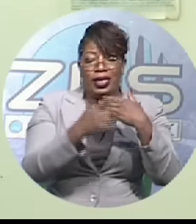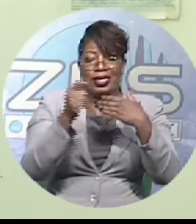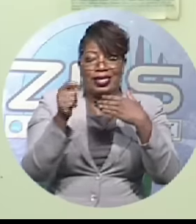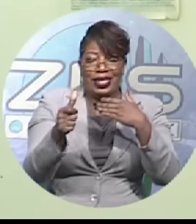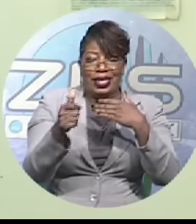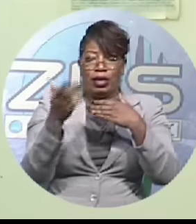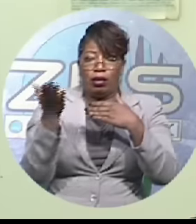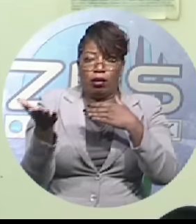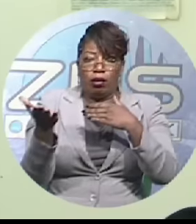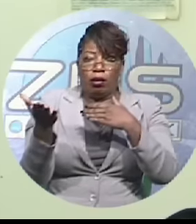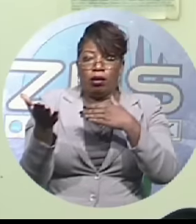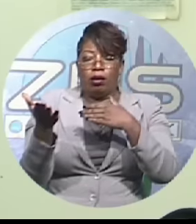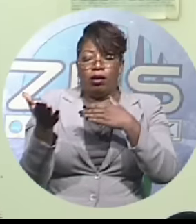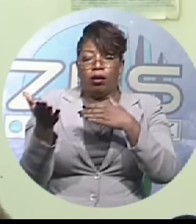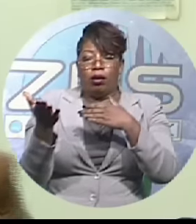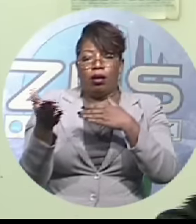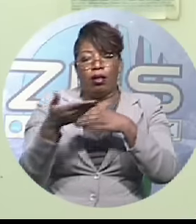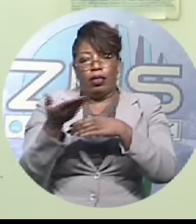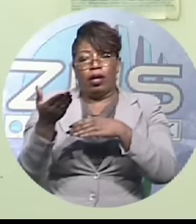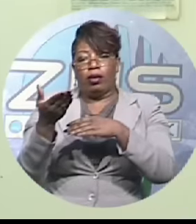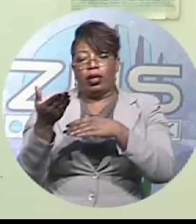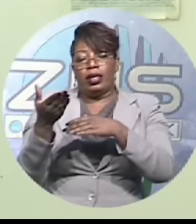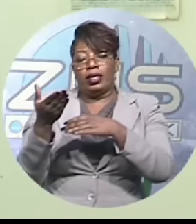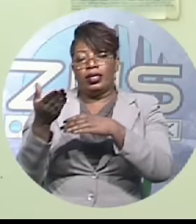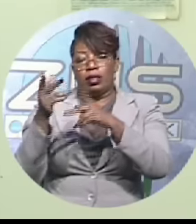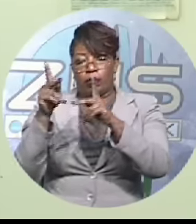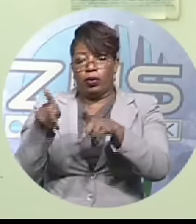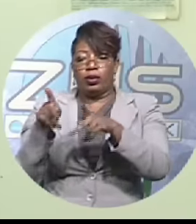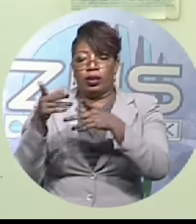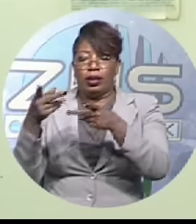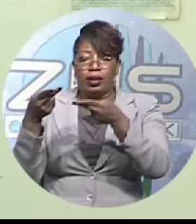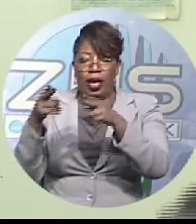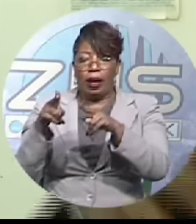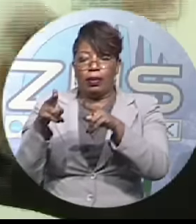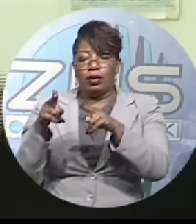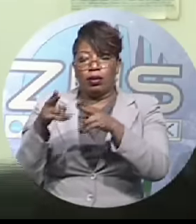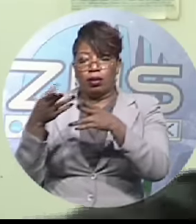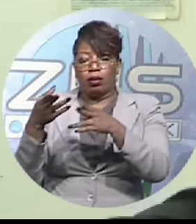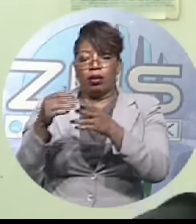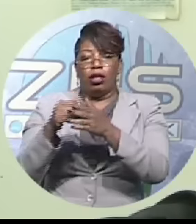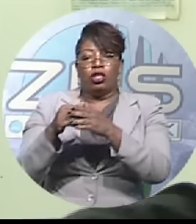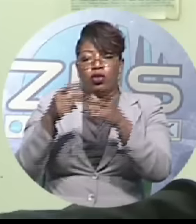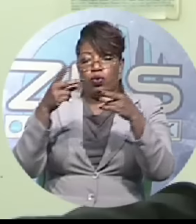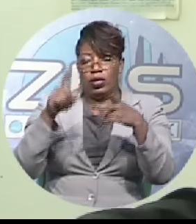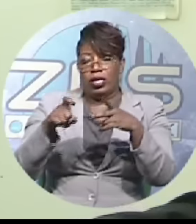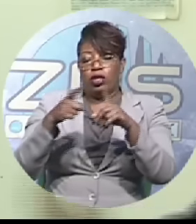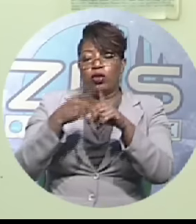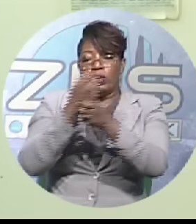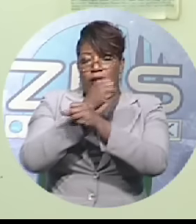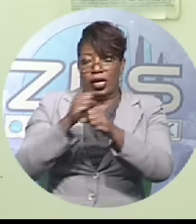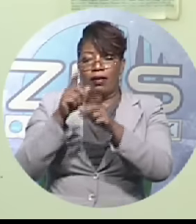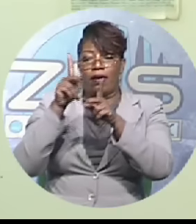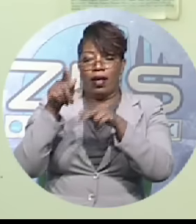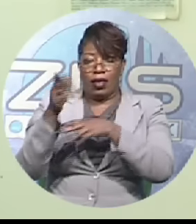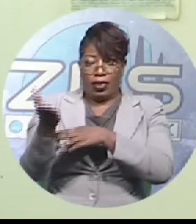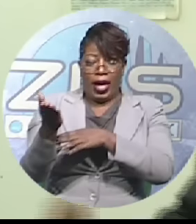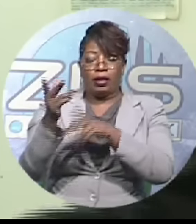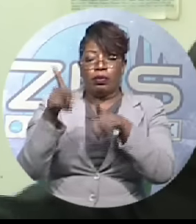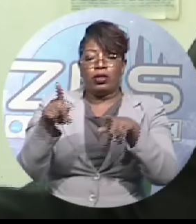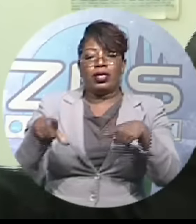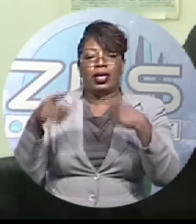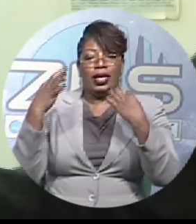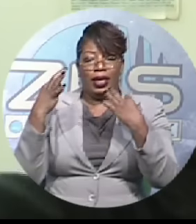sudden, there's a trauma that happens. We've got to save that person's life immediately. And sometimes some of that blood